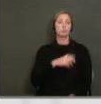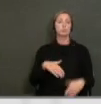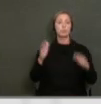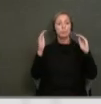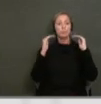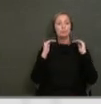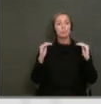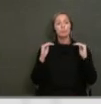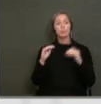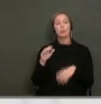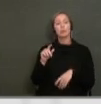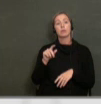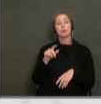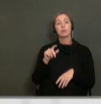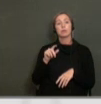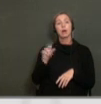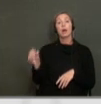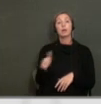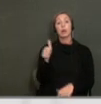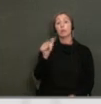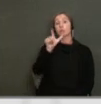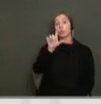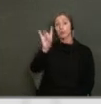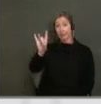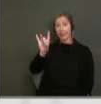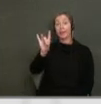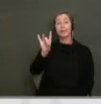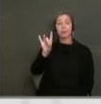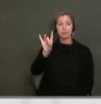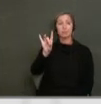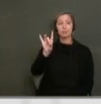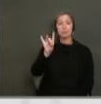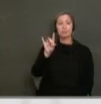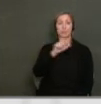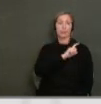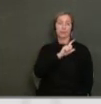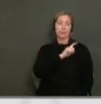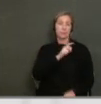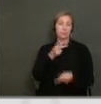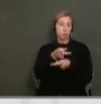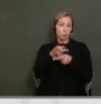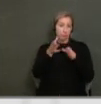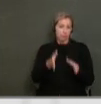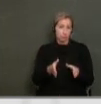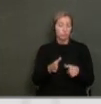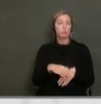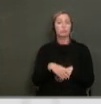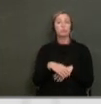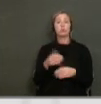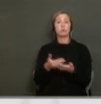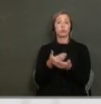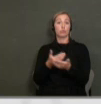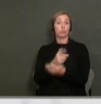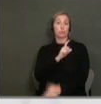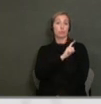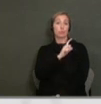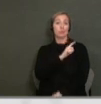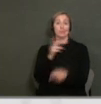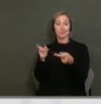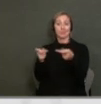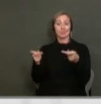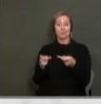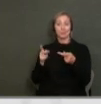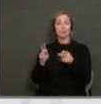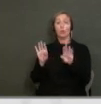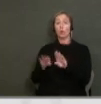police positions, police supervisors, for a new police station that we're going to be opening at the